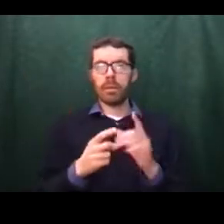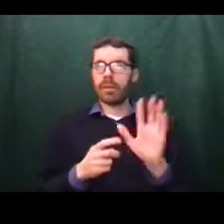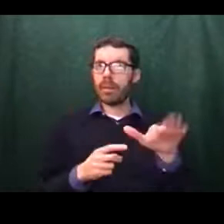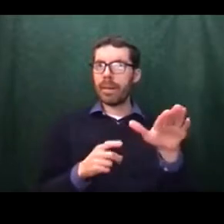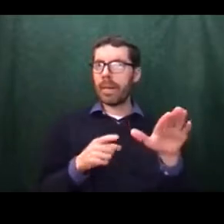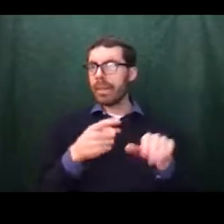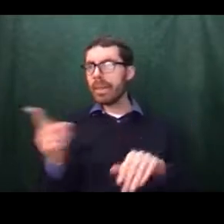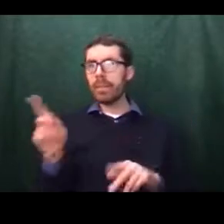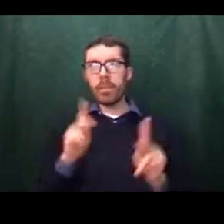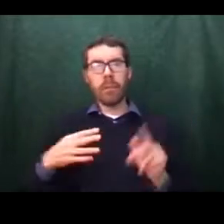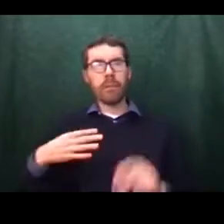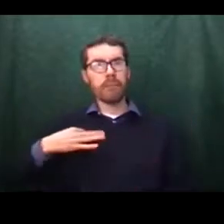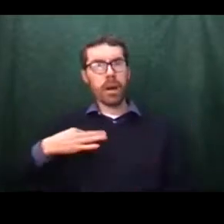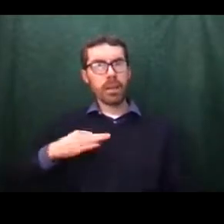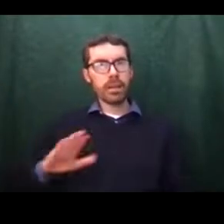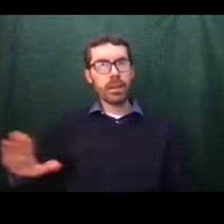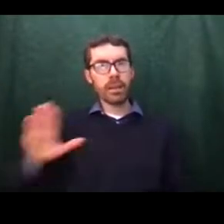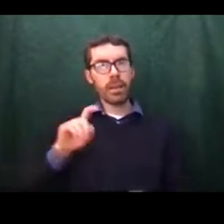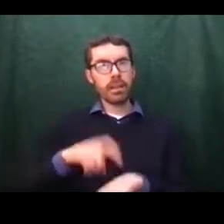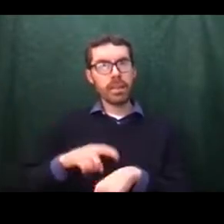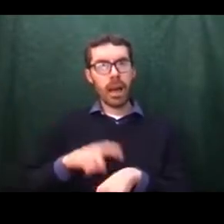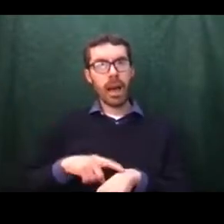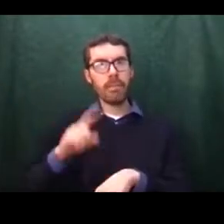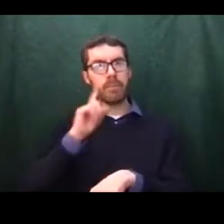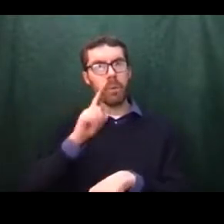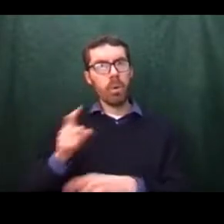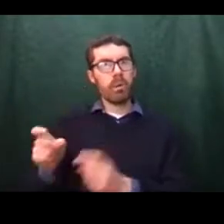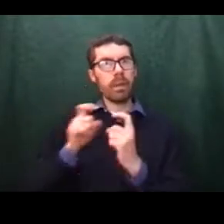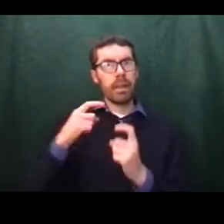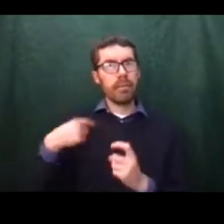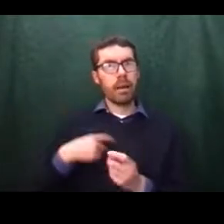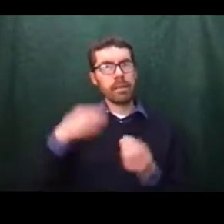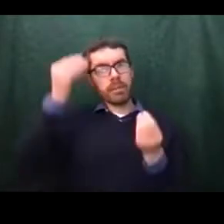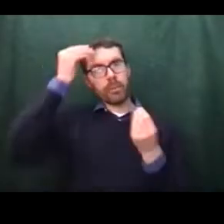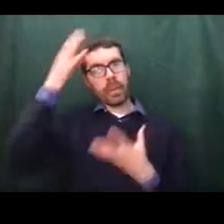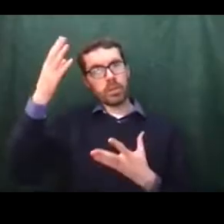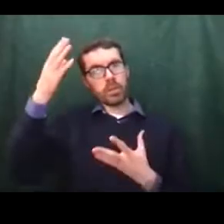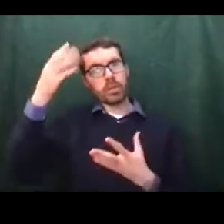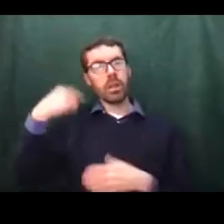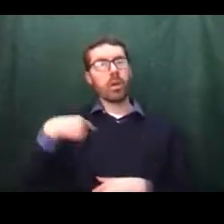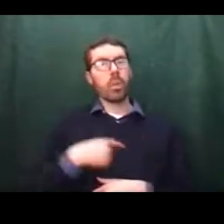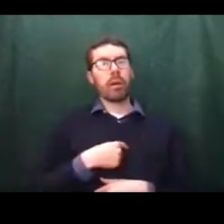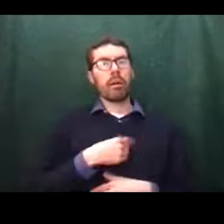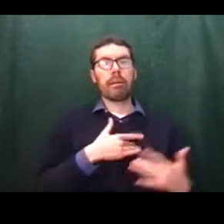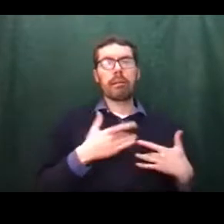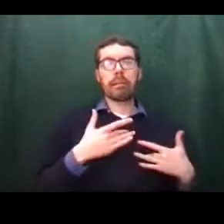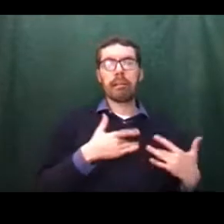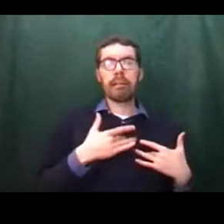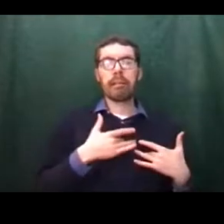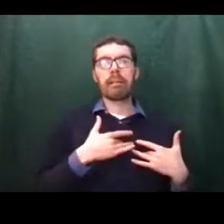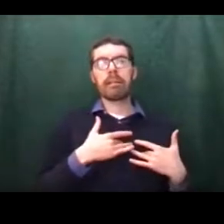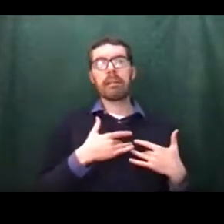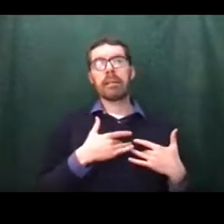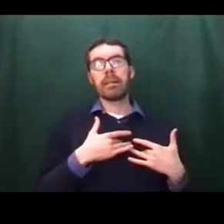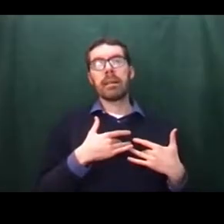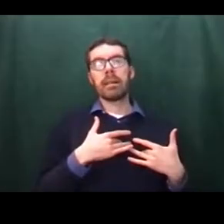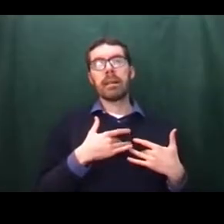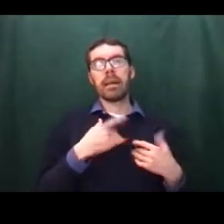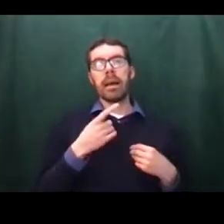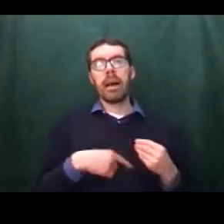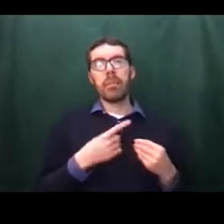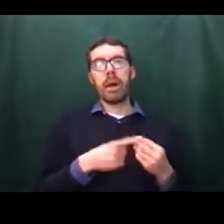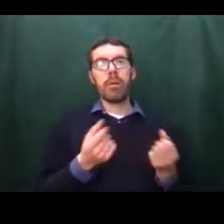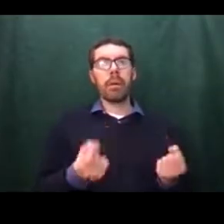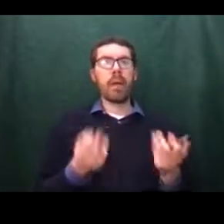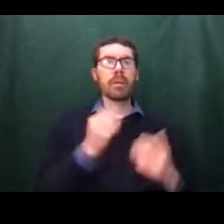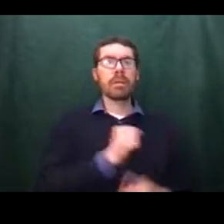there volunteering their time to do this. And we're worried about, our how many staff